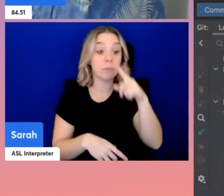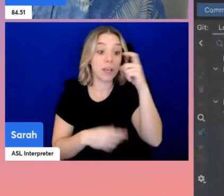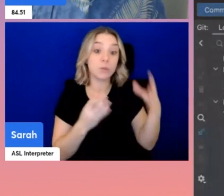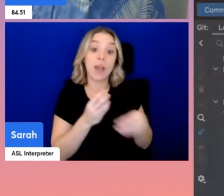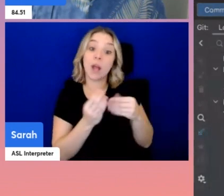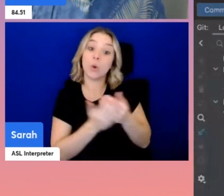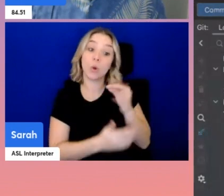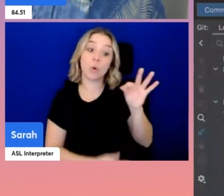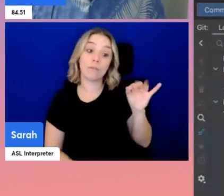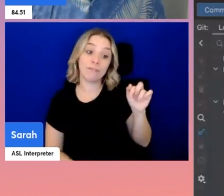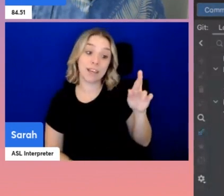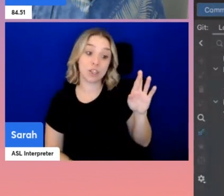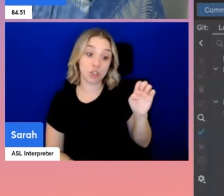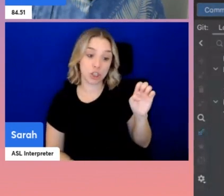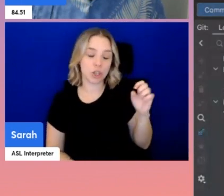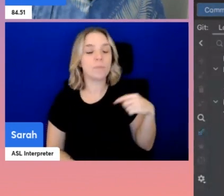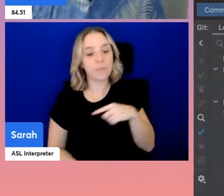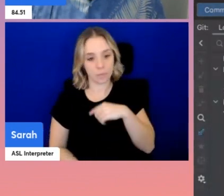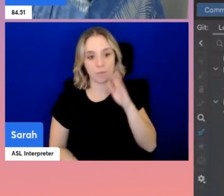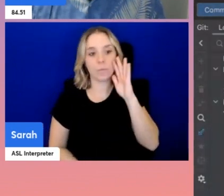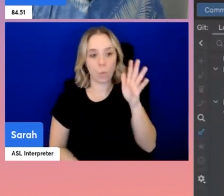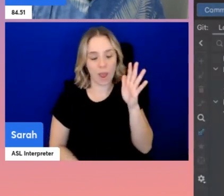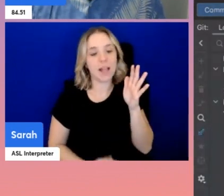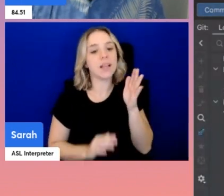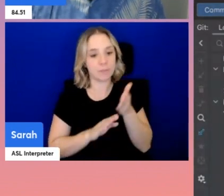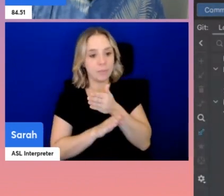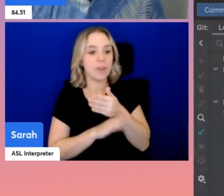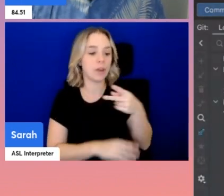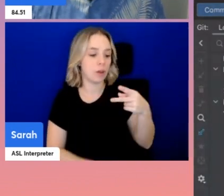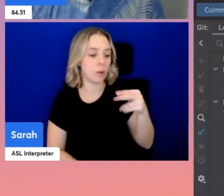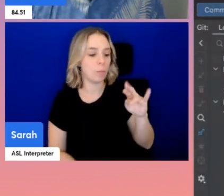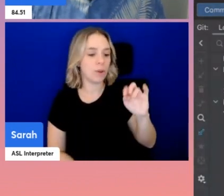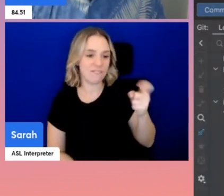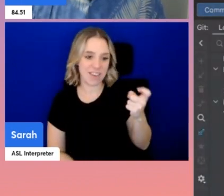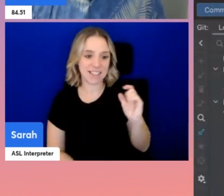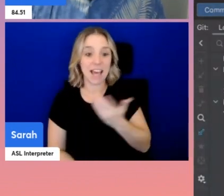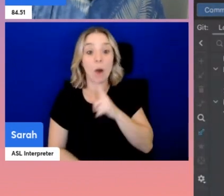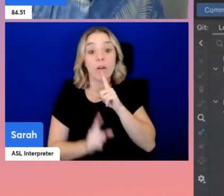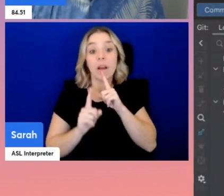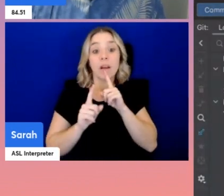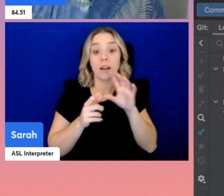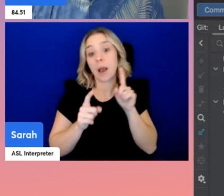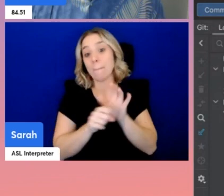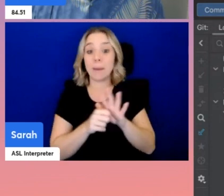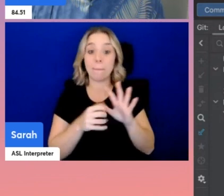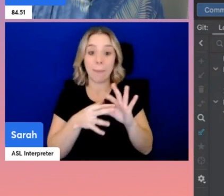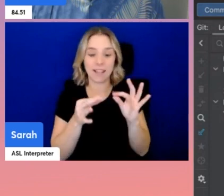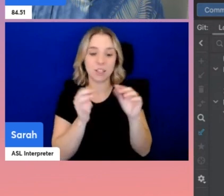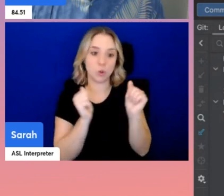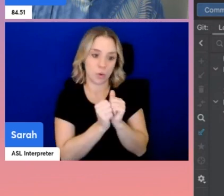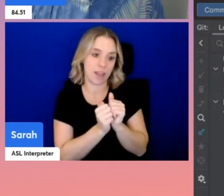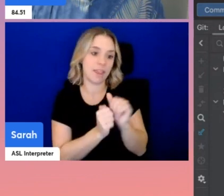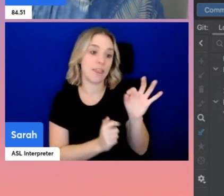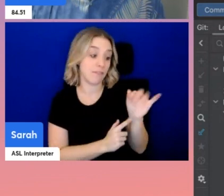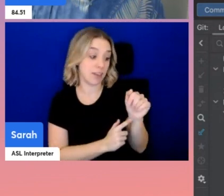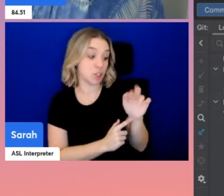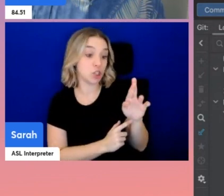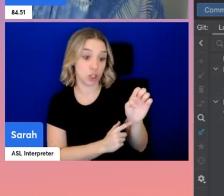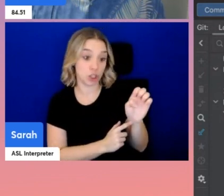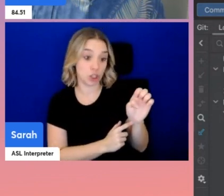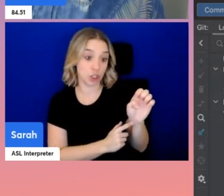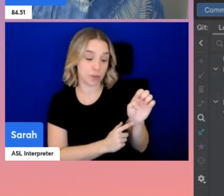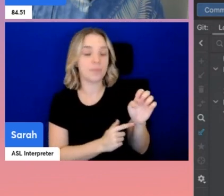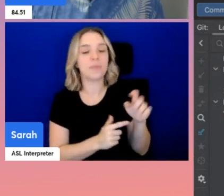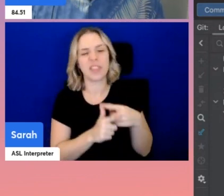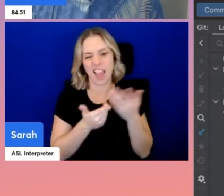going to prefix our commit message with feature, and then here we are going to